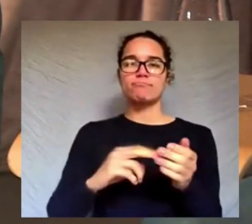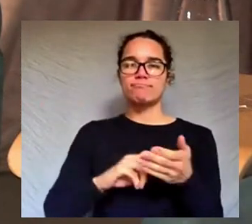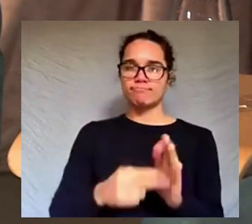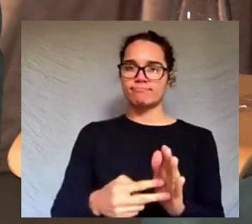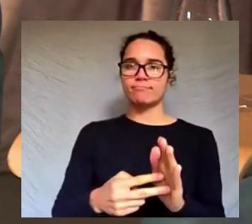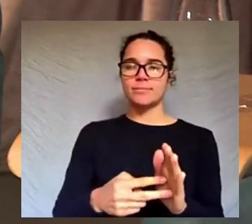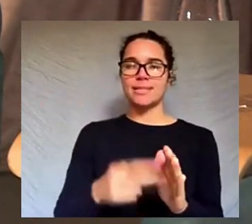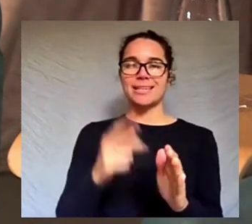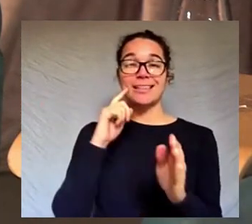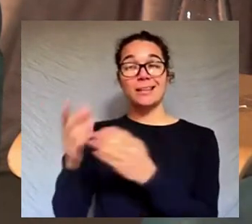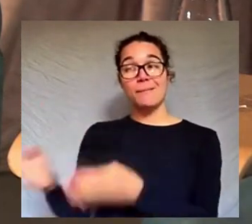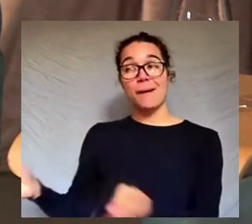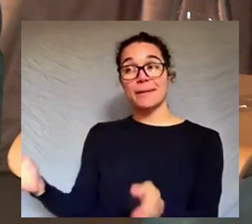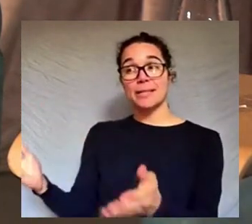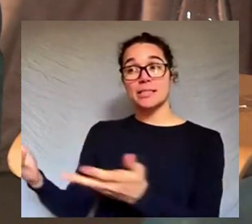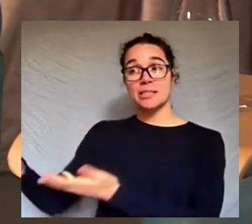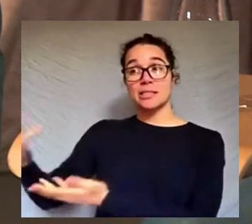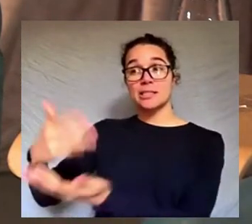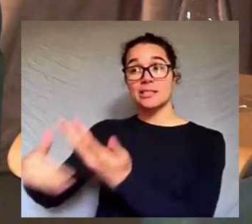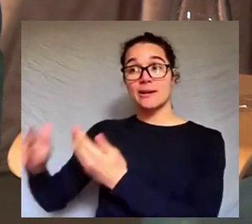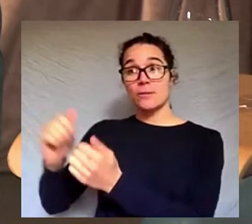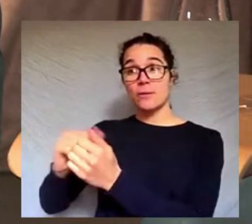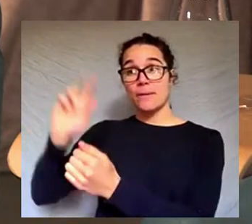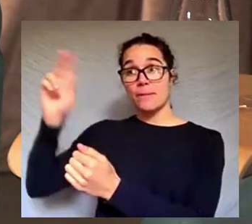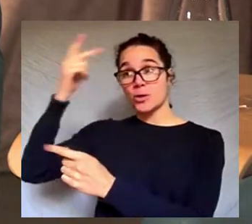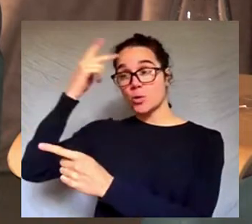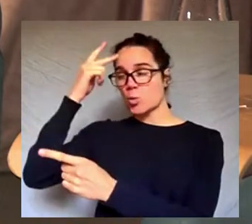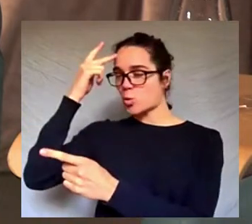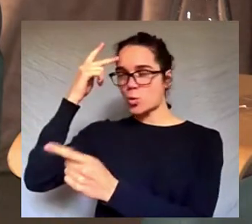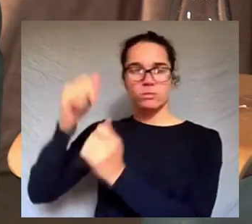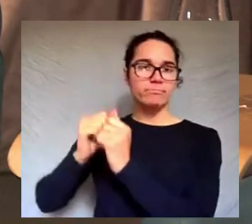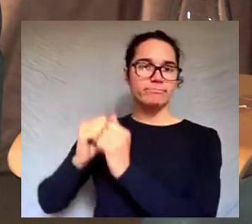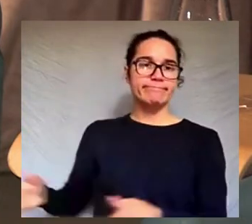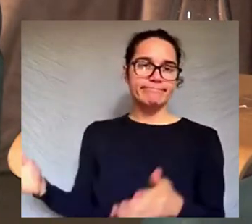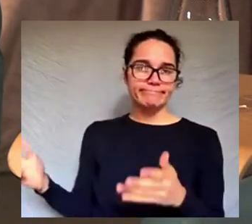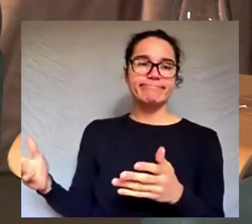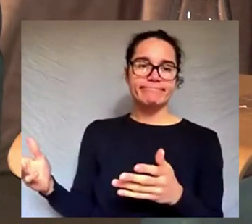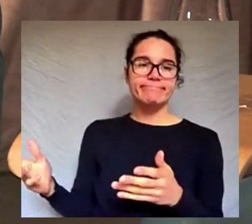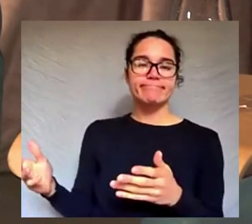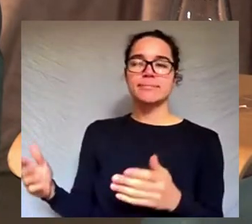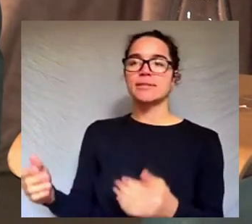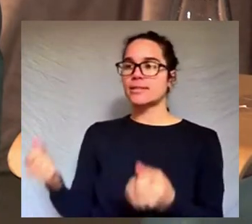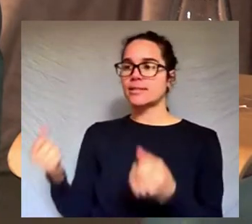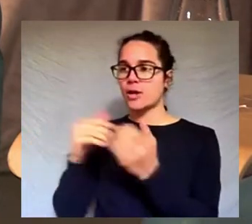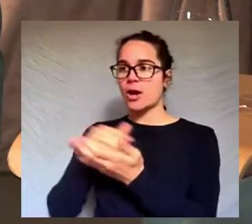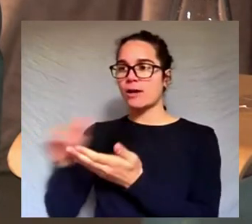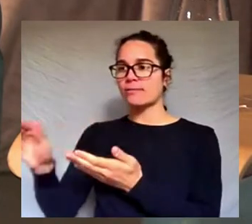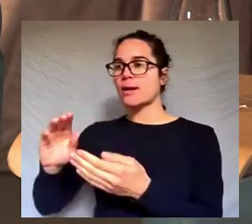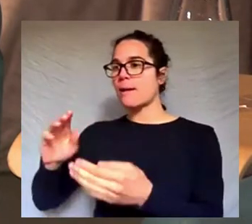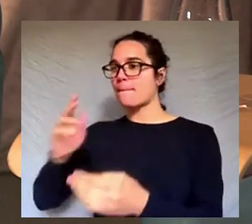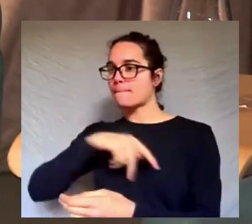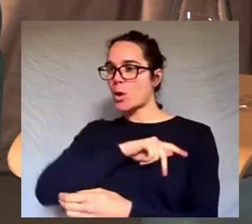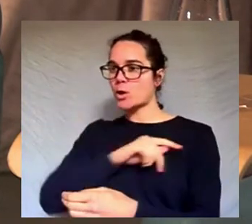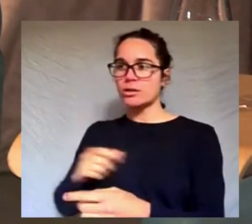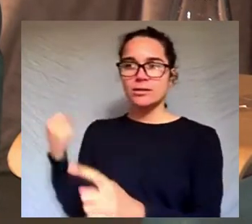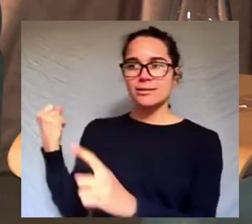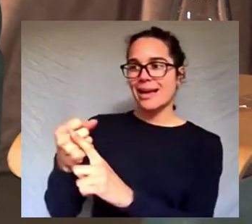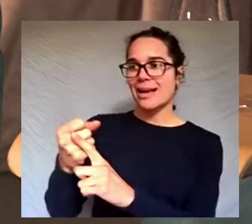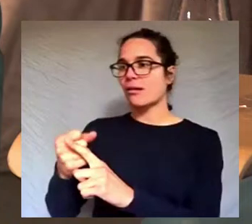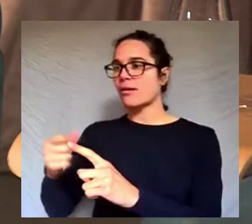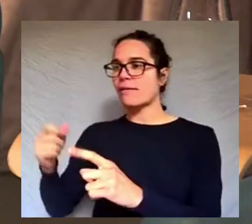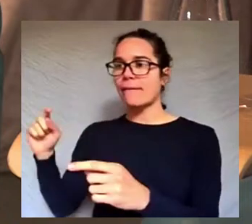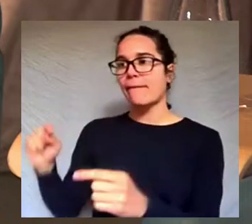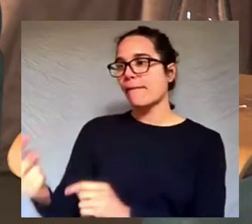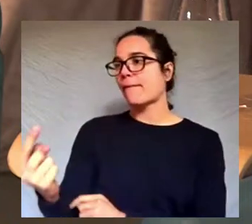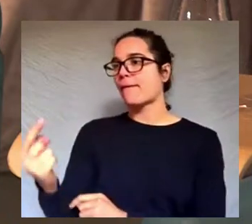of that. Yes. There's a lot of personal attacks on people's character. Yeah. I really don't ever